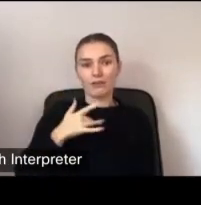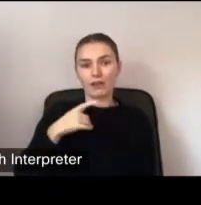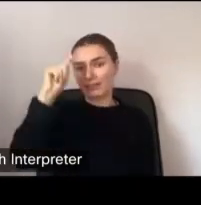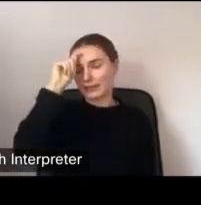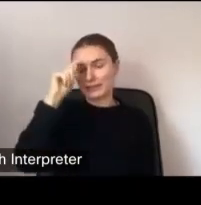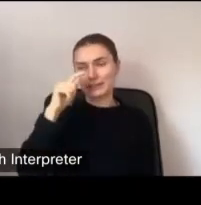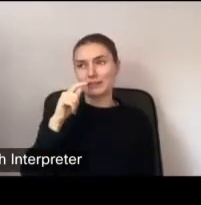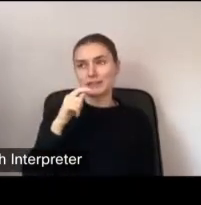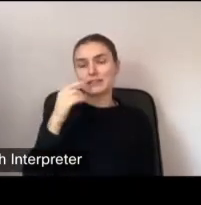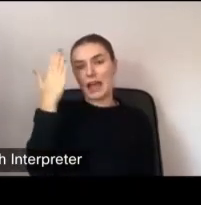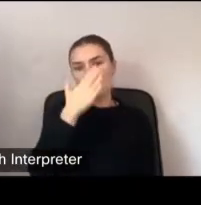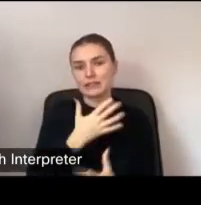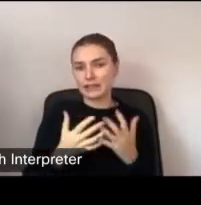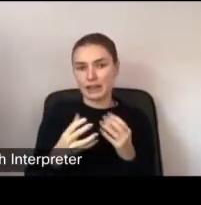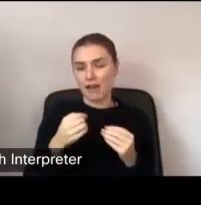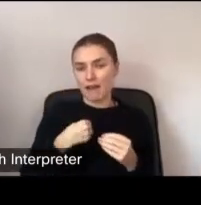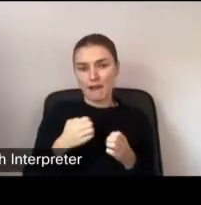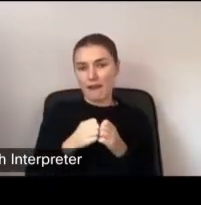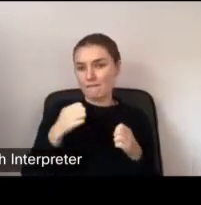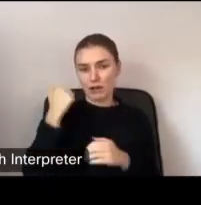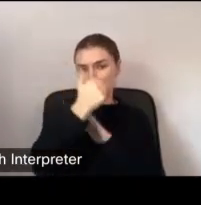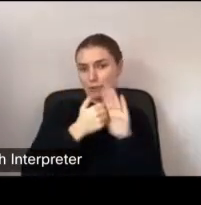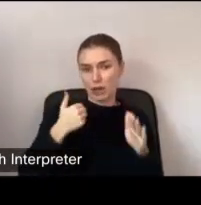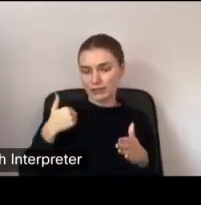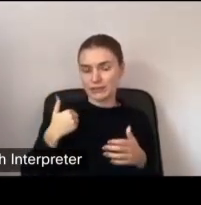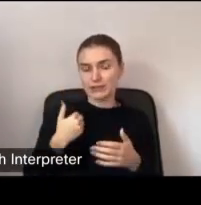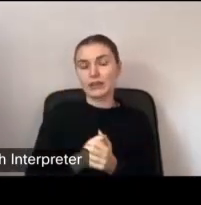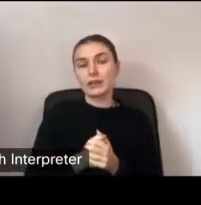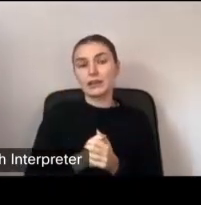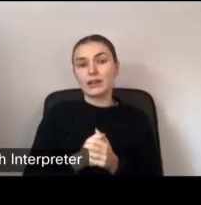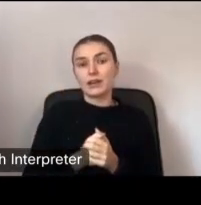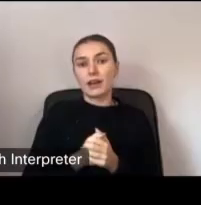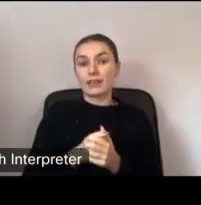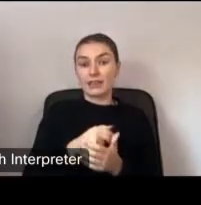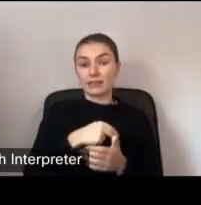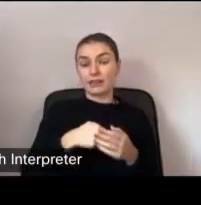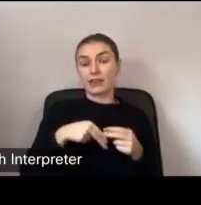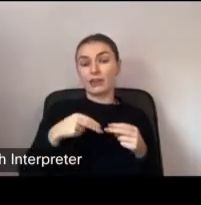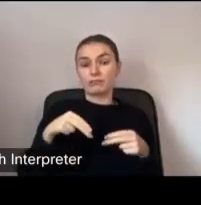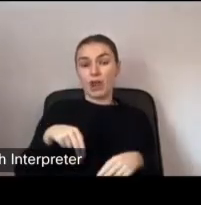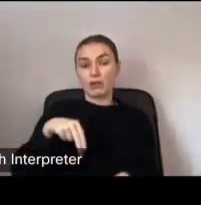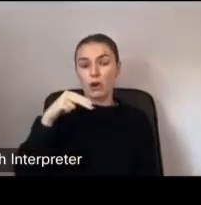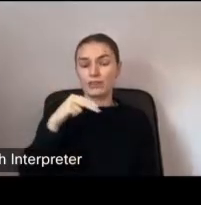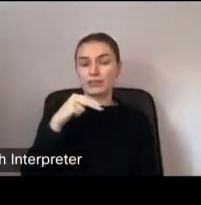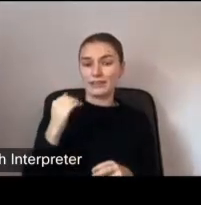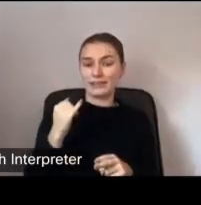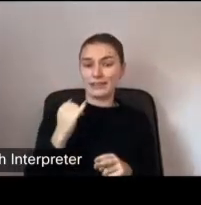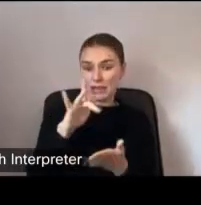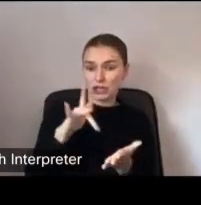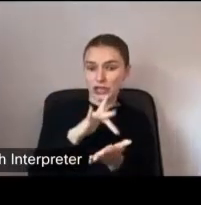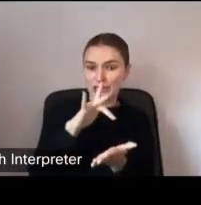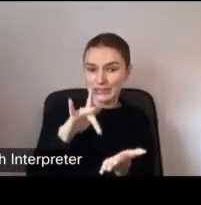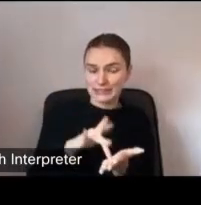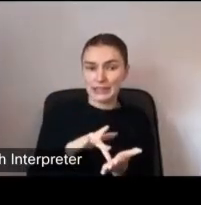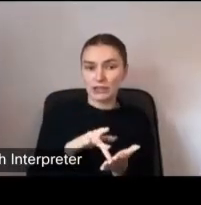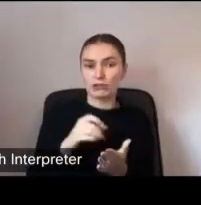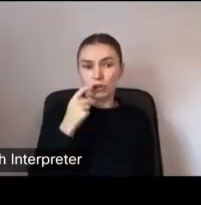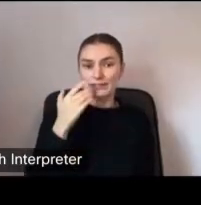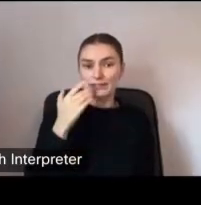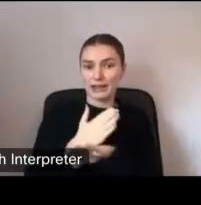tragedy I've experienced. As part of the North Inner City Drugs Task Force, we're doing research to find out, is there a better way of